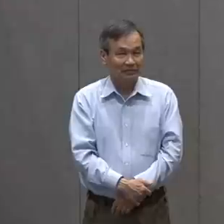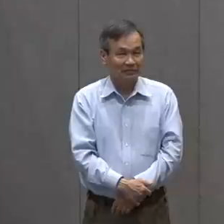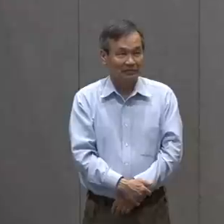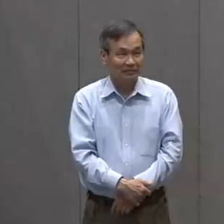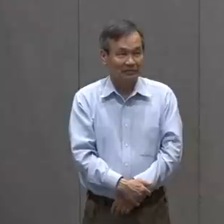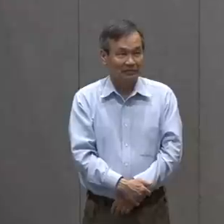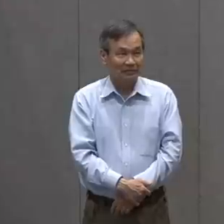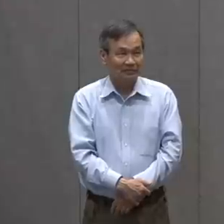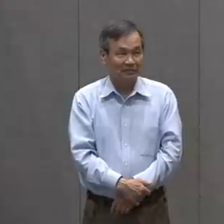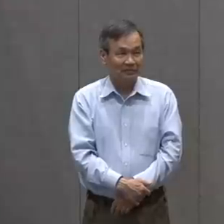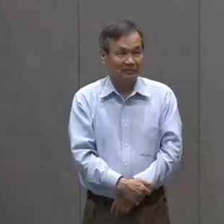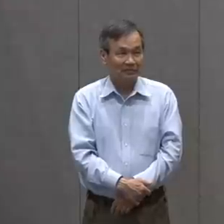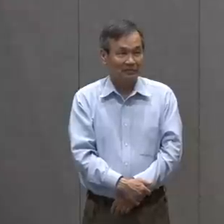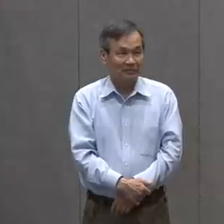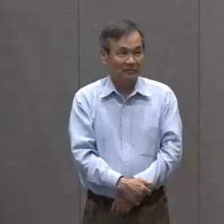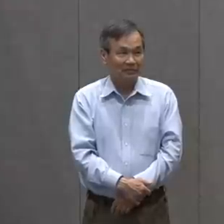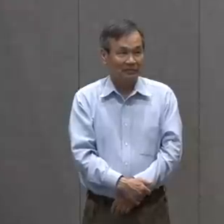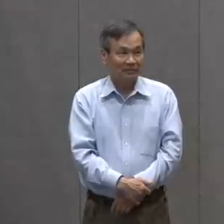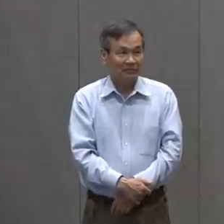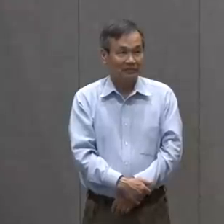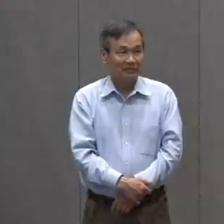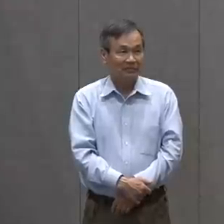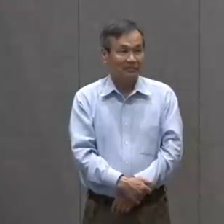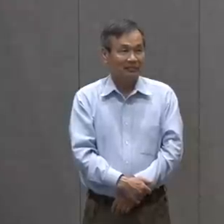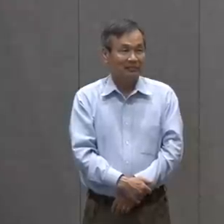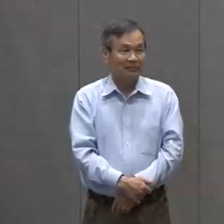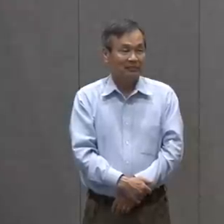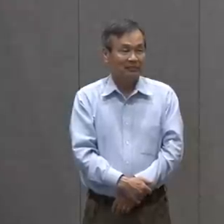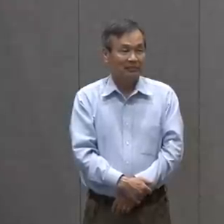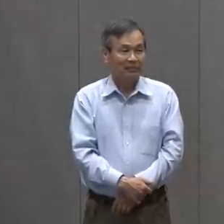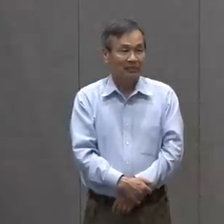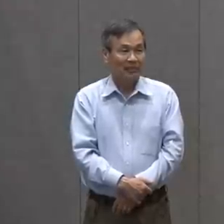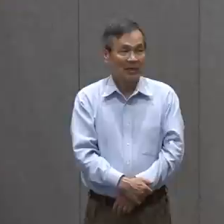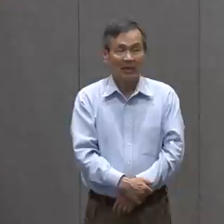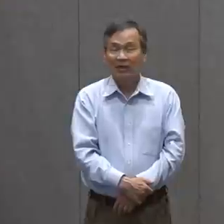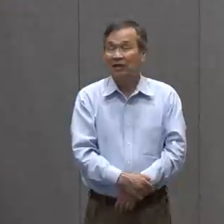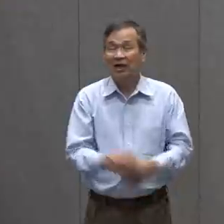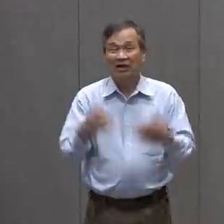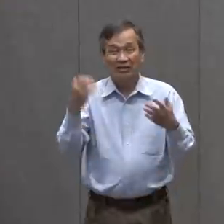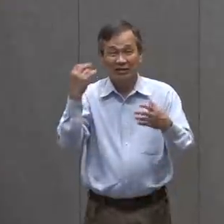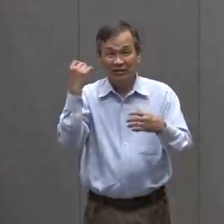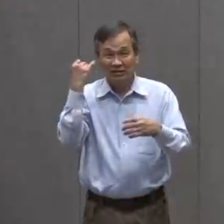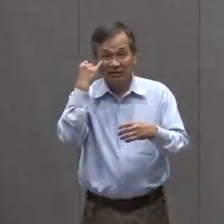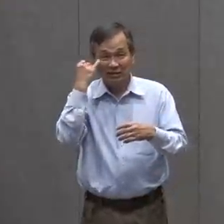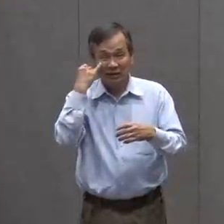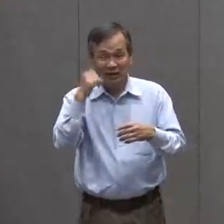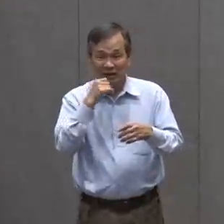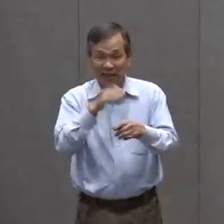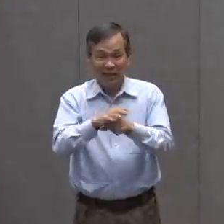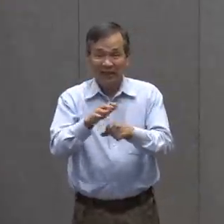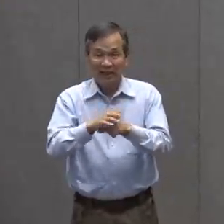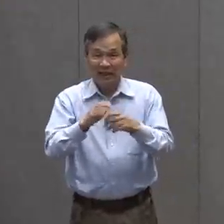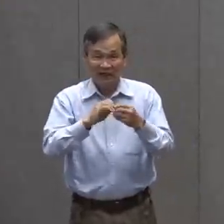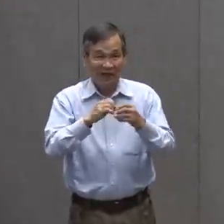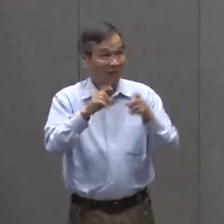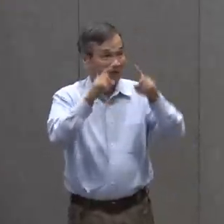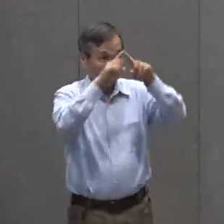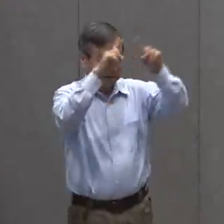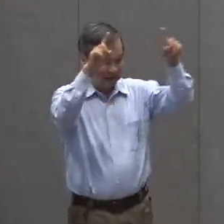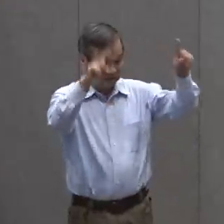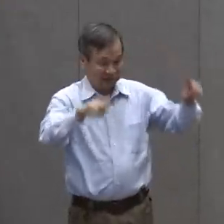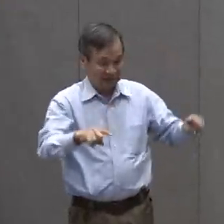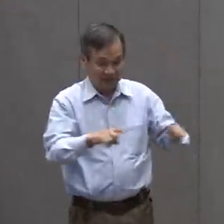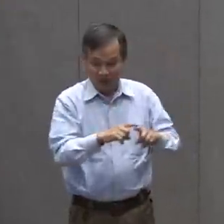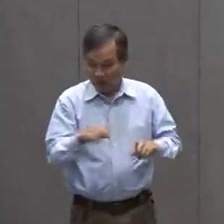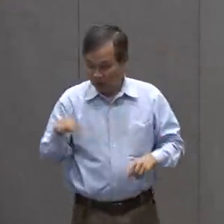Maybe this is the closest one I can see that I might be able to now block. You notice we are starting to run out of numbers. If we roll something that